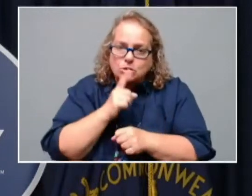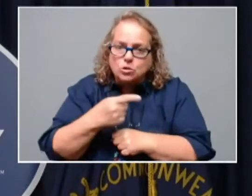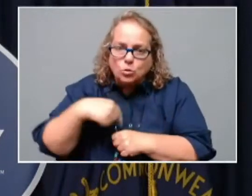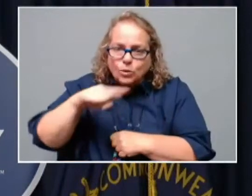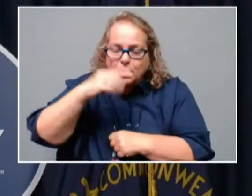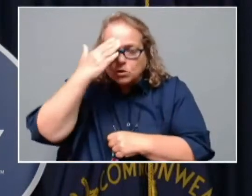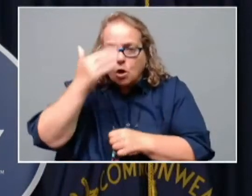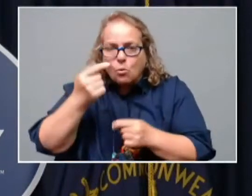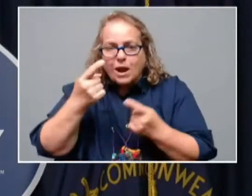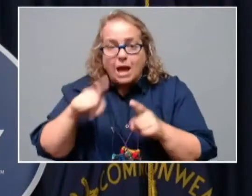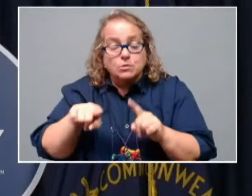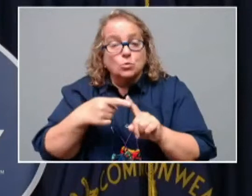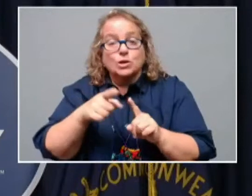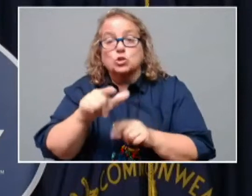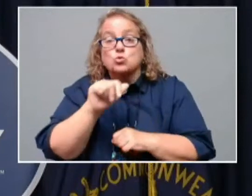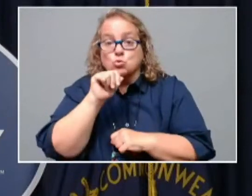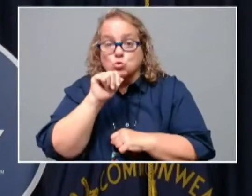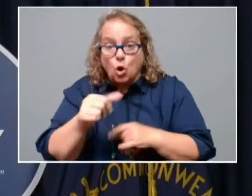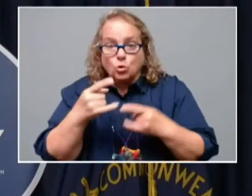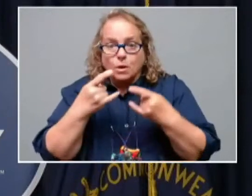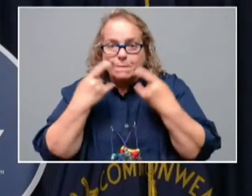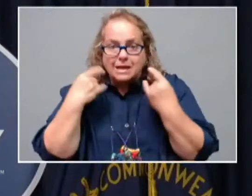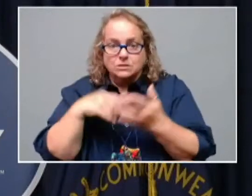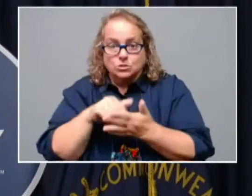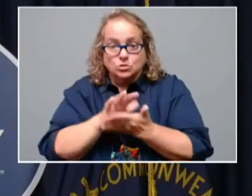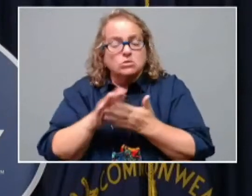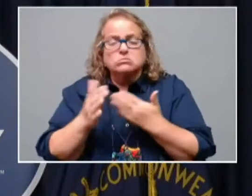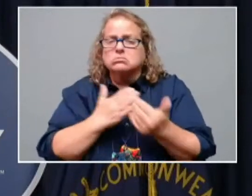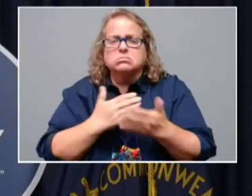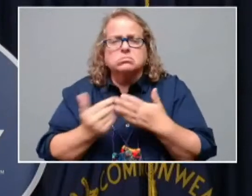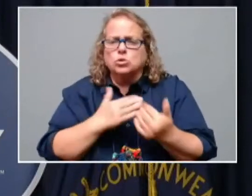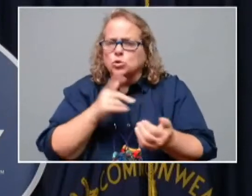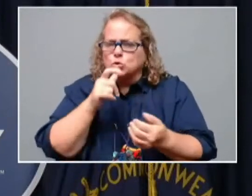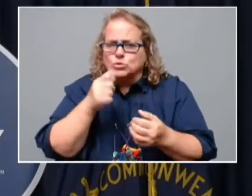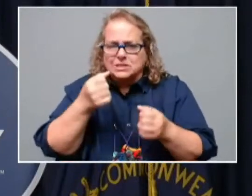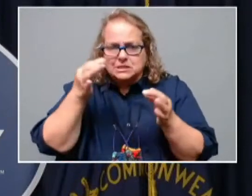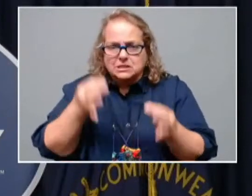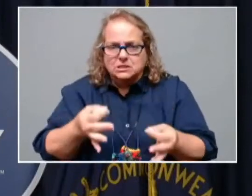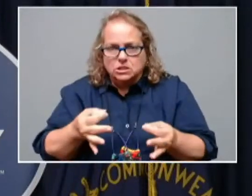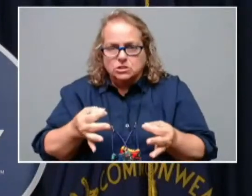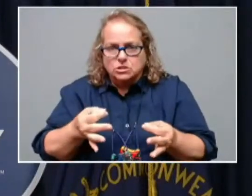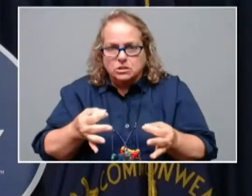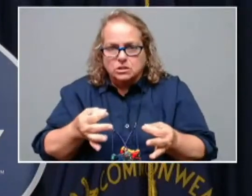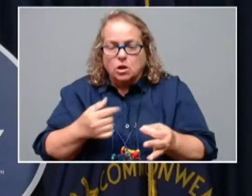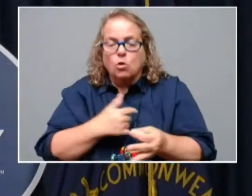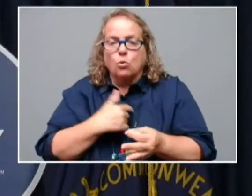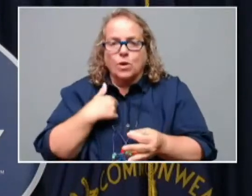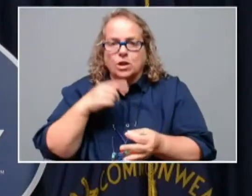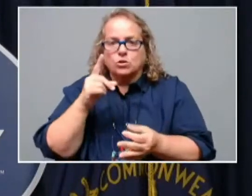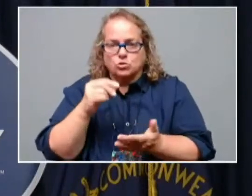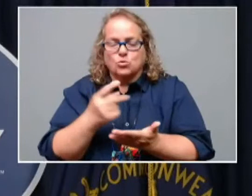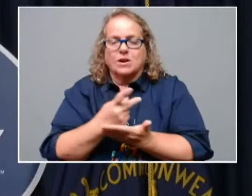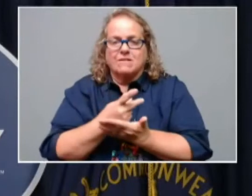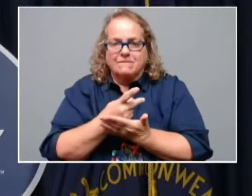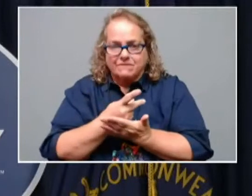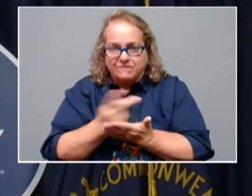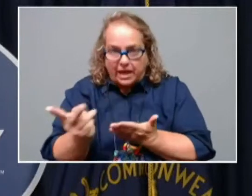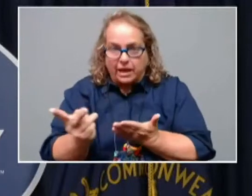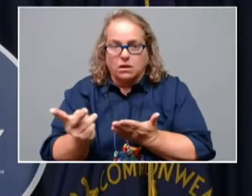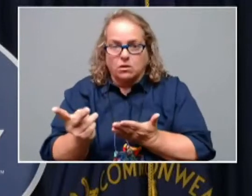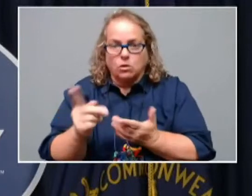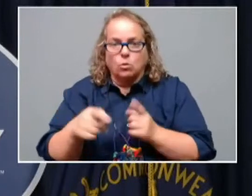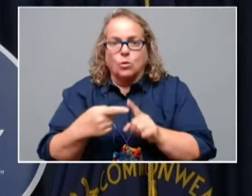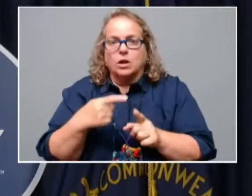schools, regardless of whose decision it is to make. We fail when we don't require universal